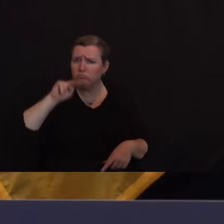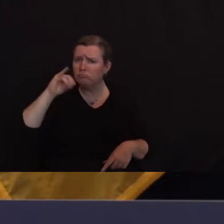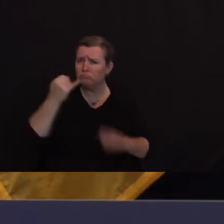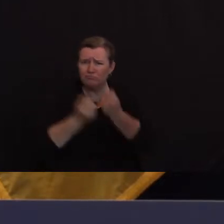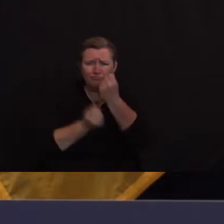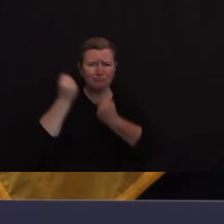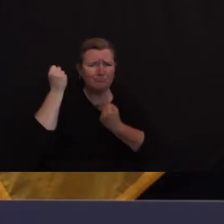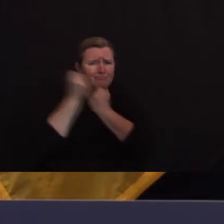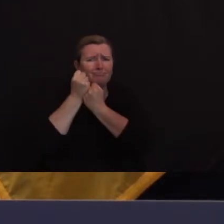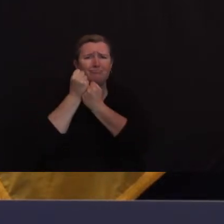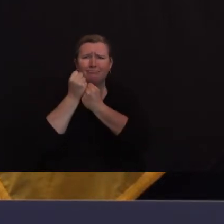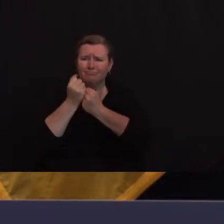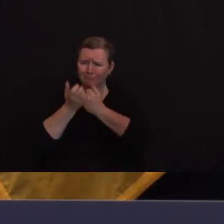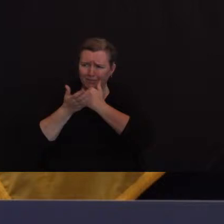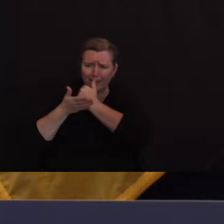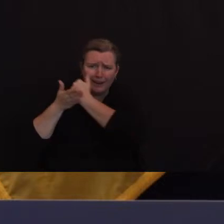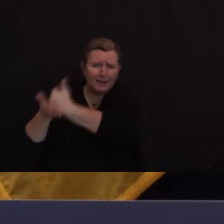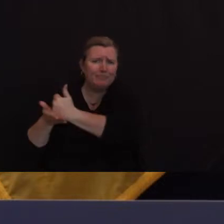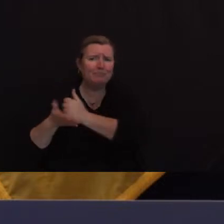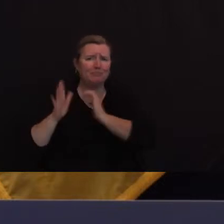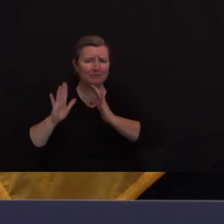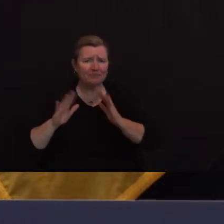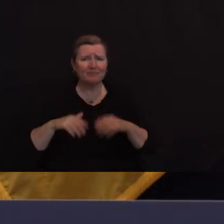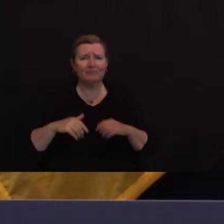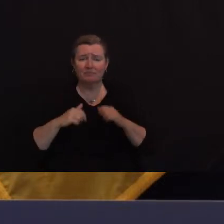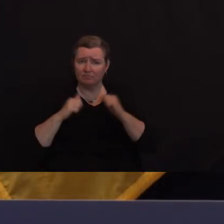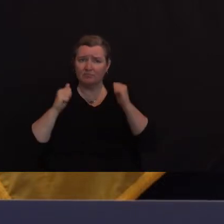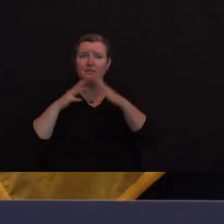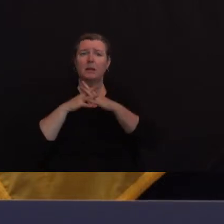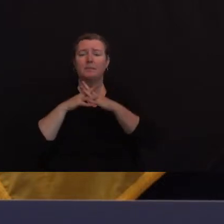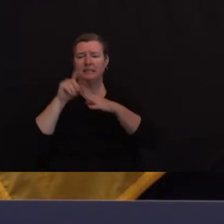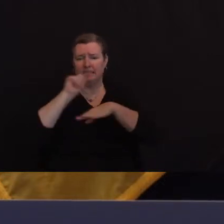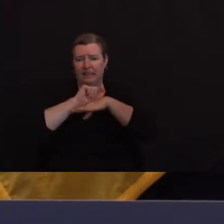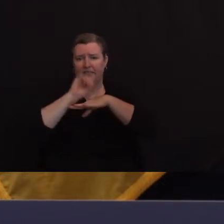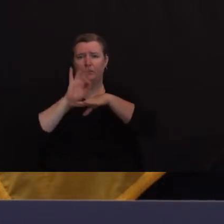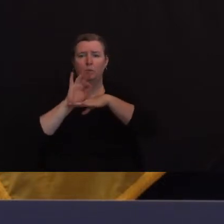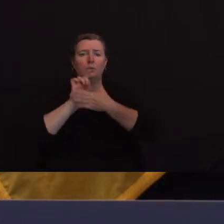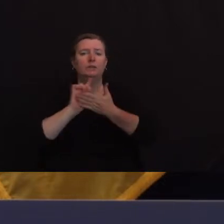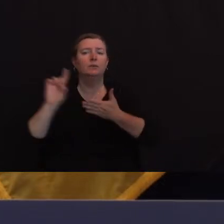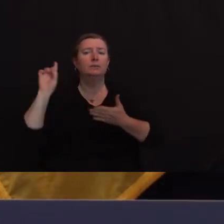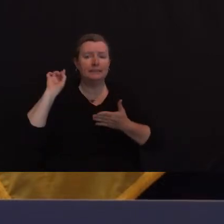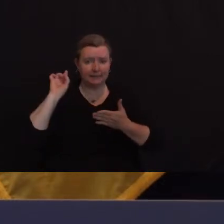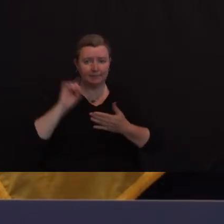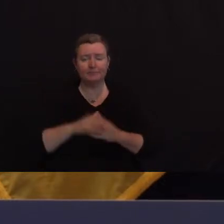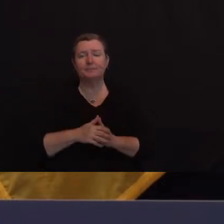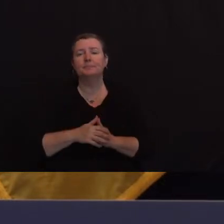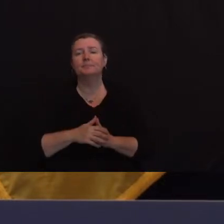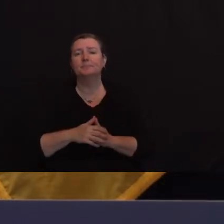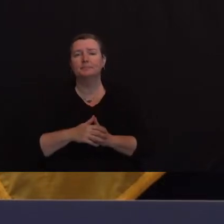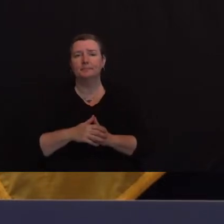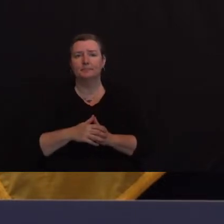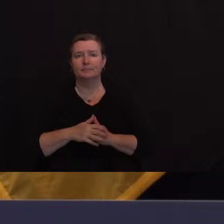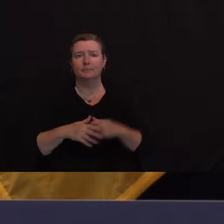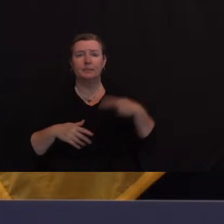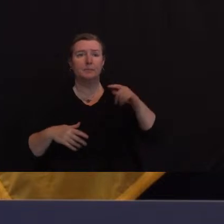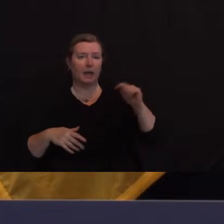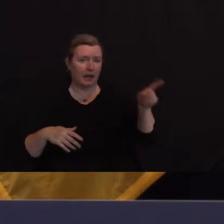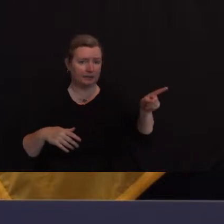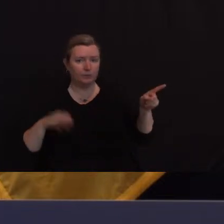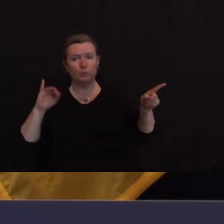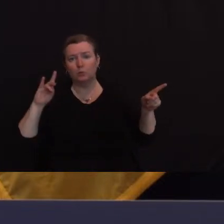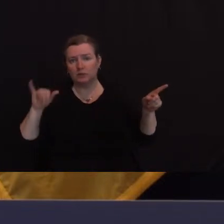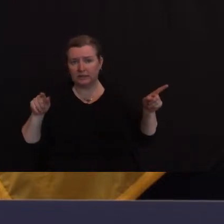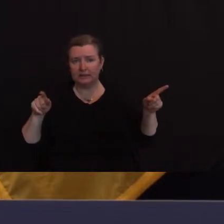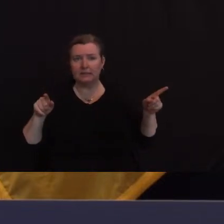We established, as I mentioned, a task force last week. Pat and Judy are very much involved in that. This